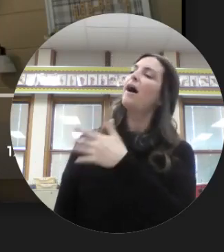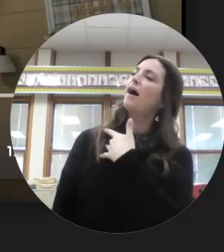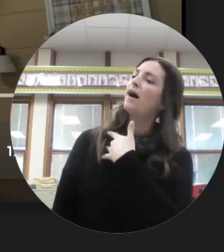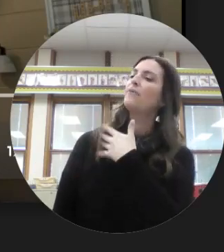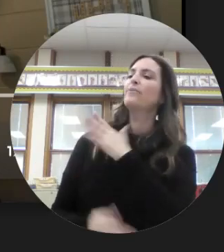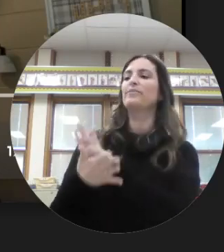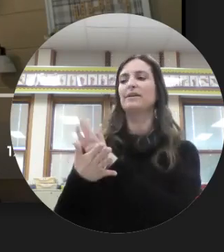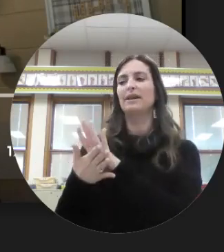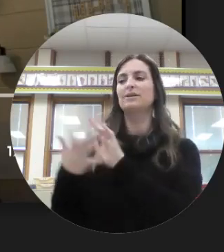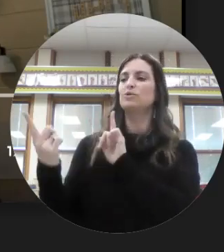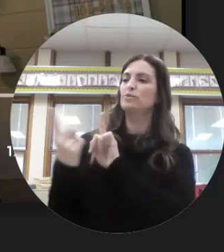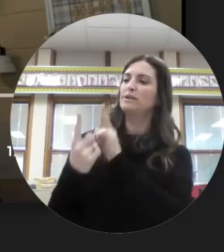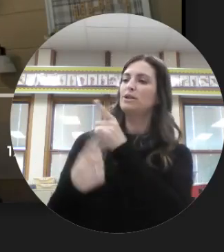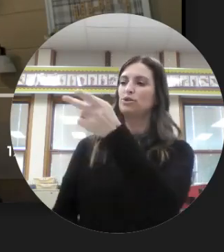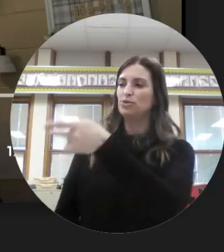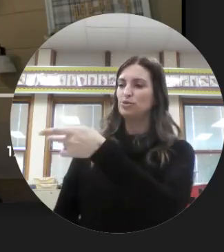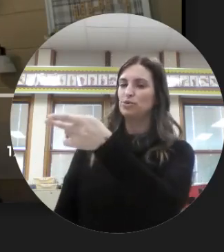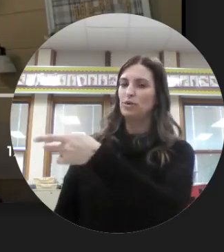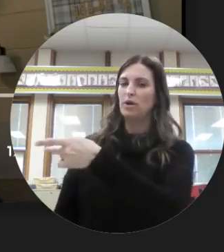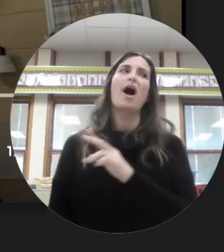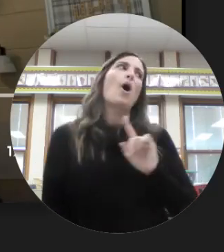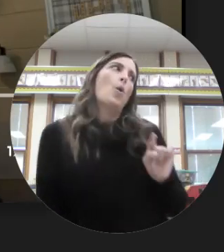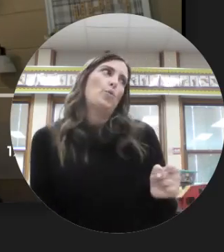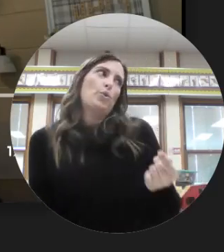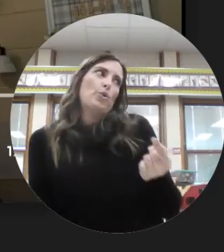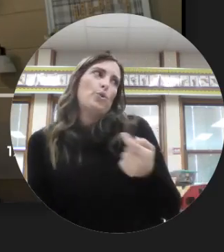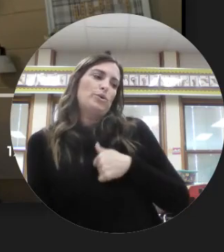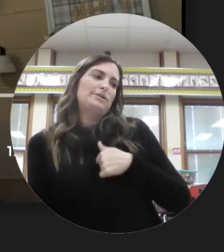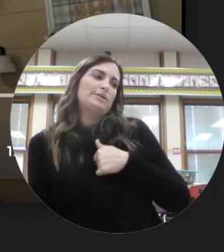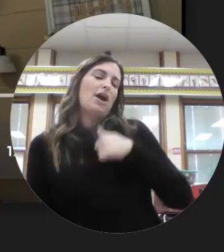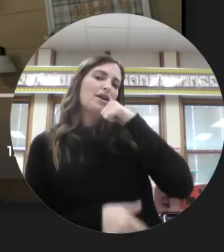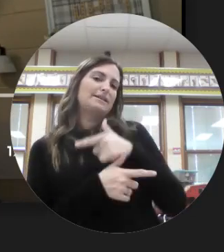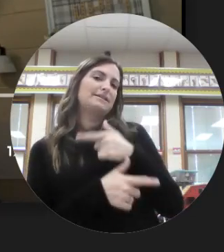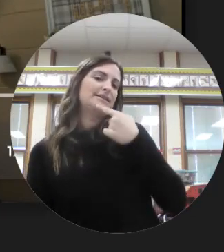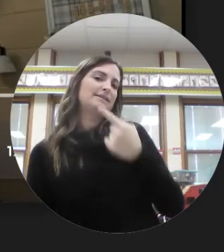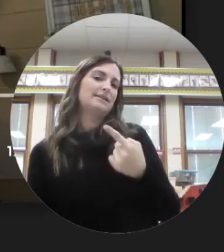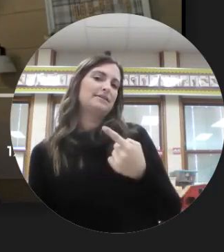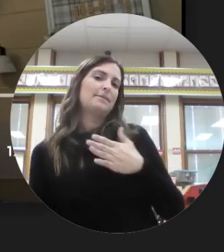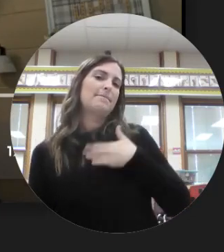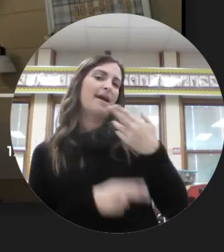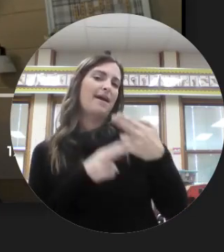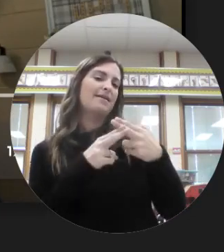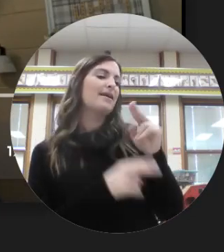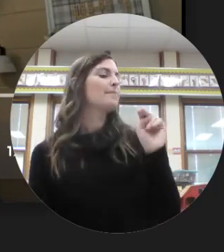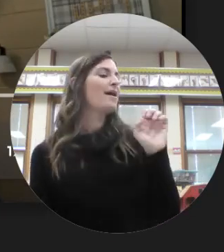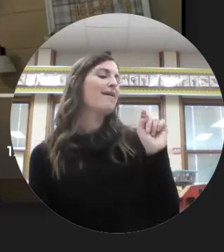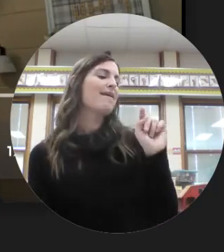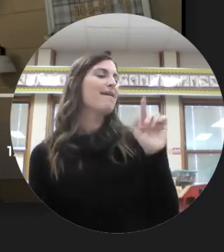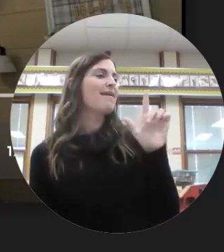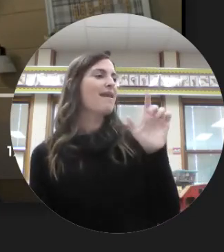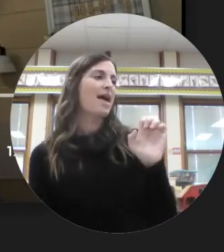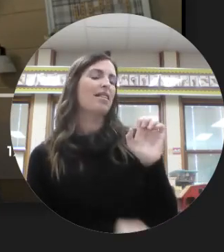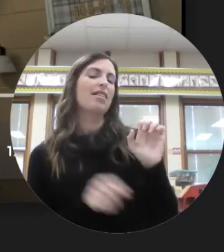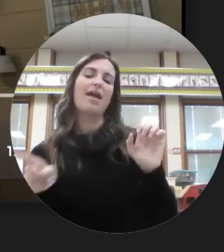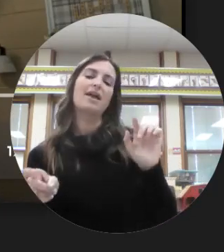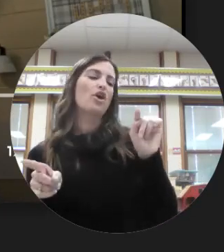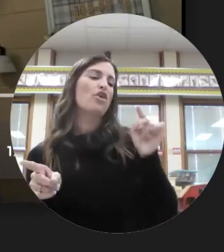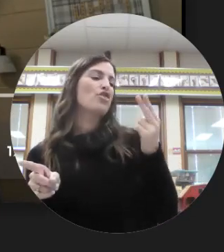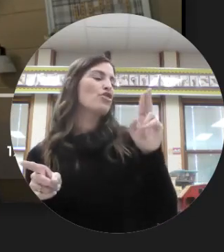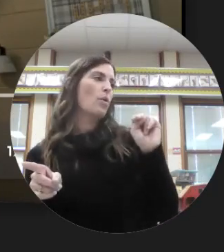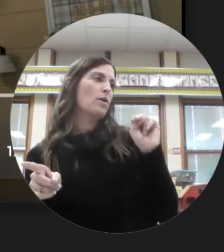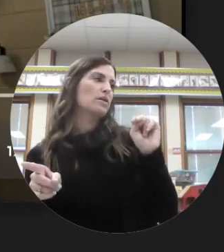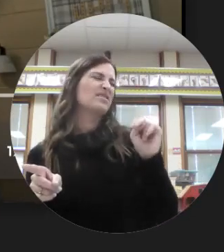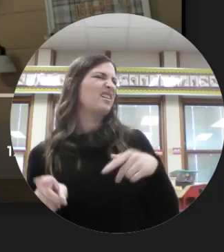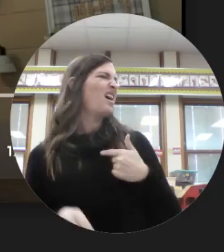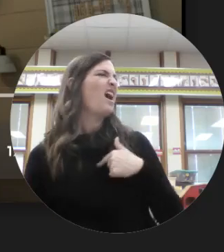of speaking? How rude of us, said the sister bear. My name is Nettle, and this is my little brother Thorn. I'm